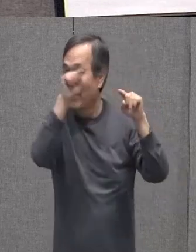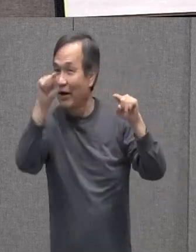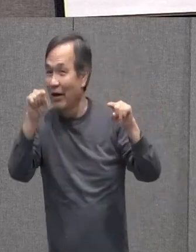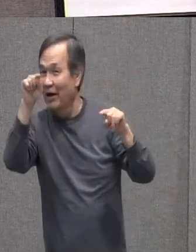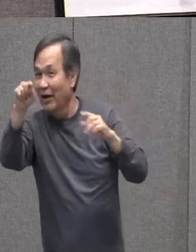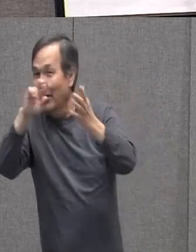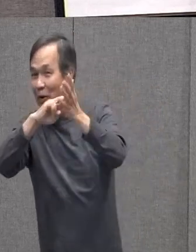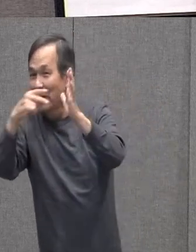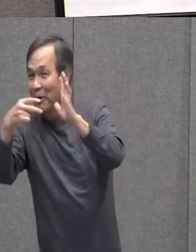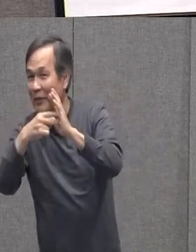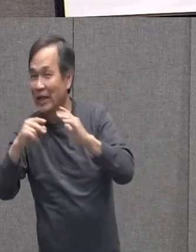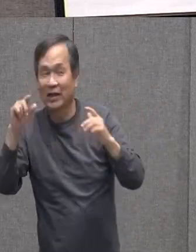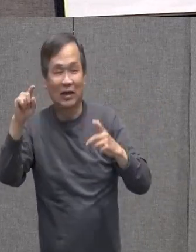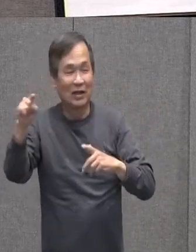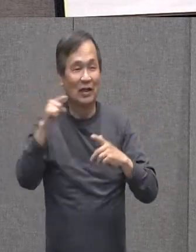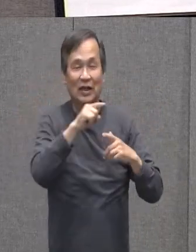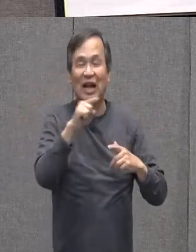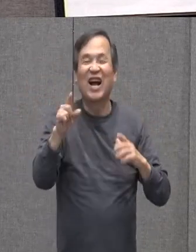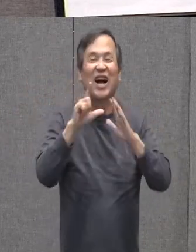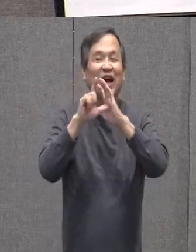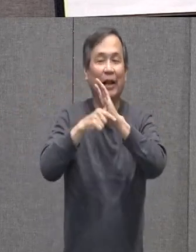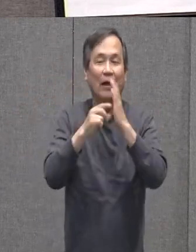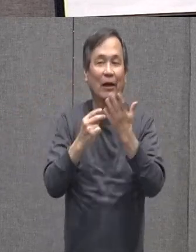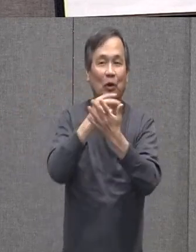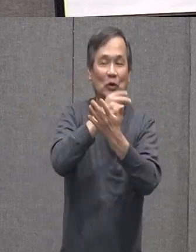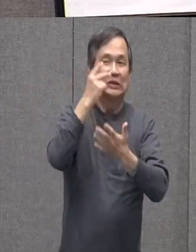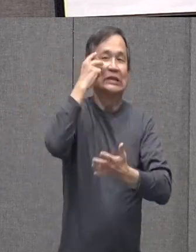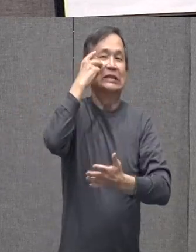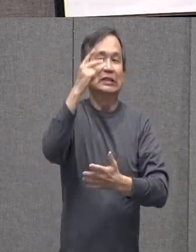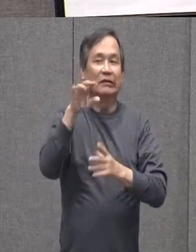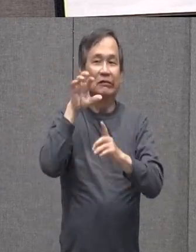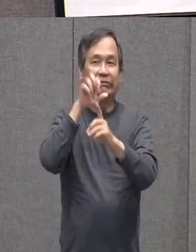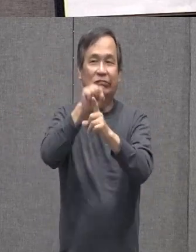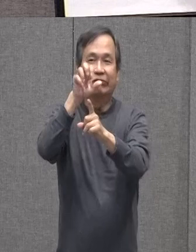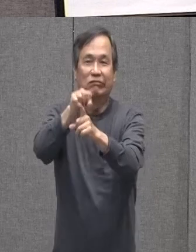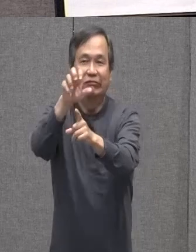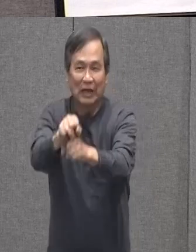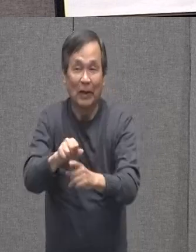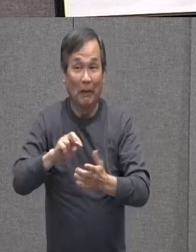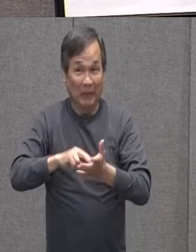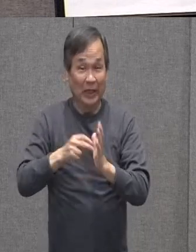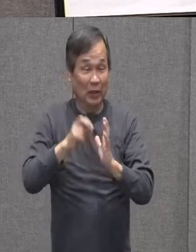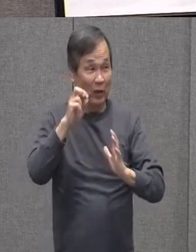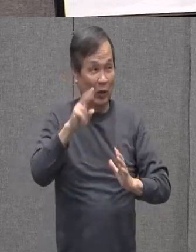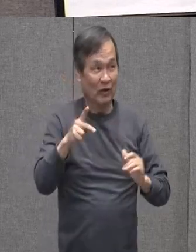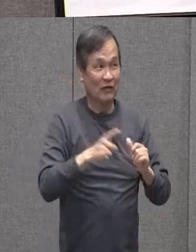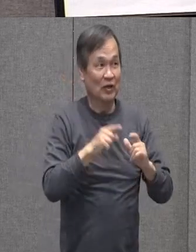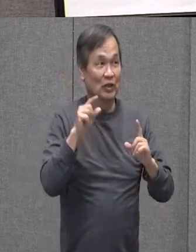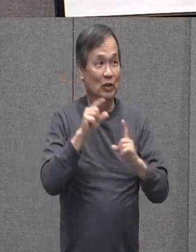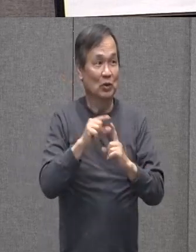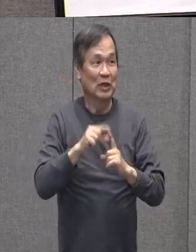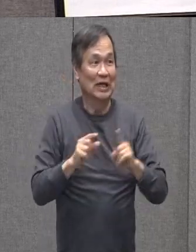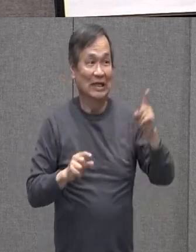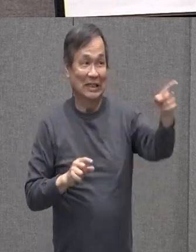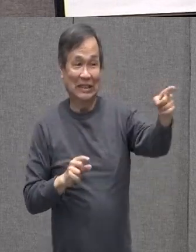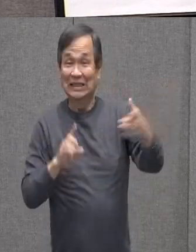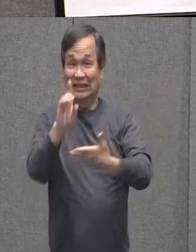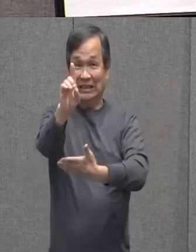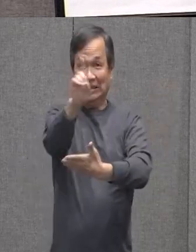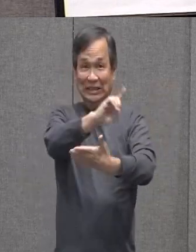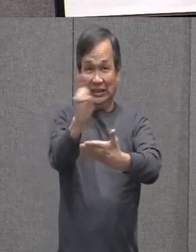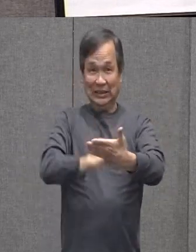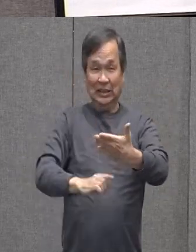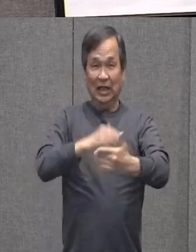notes. And then also we're going to review with you what they mean, just to double check that we are all on the same page. Our first word is design process,